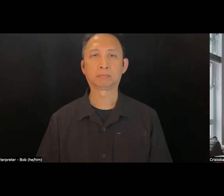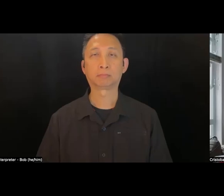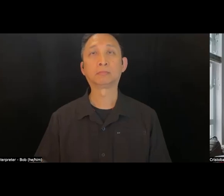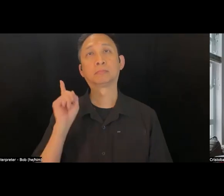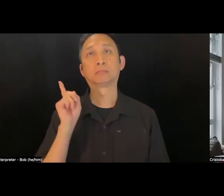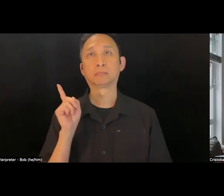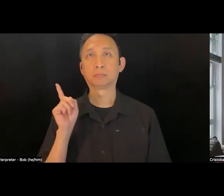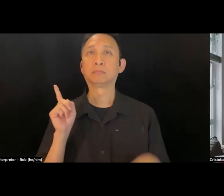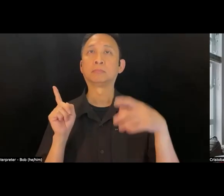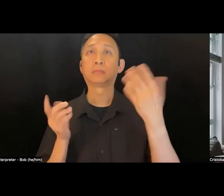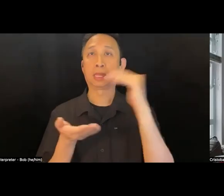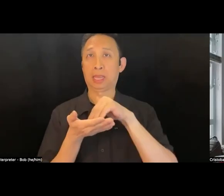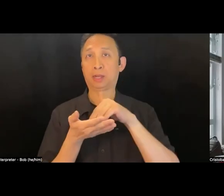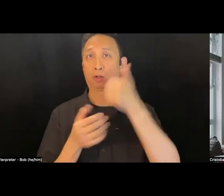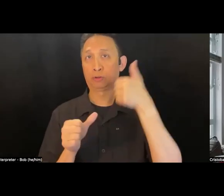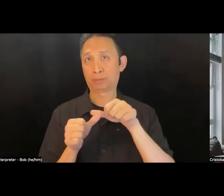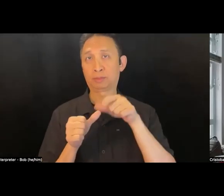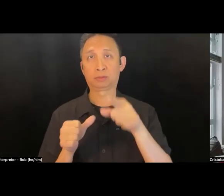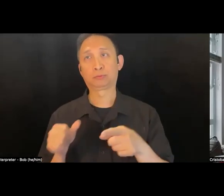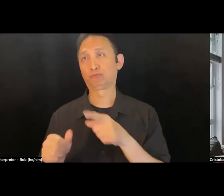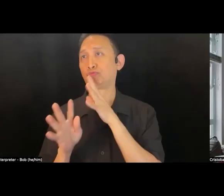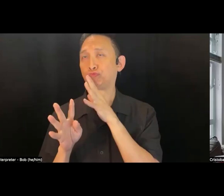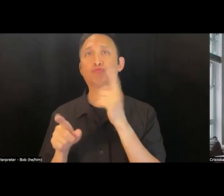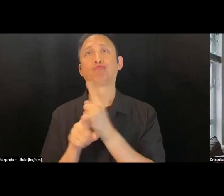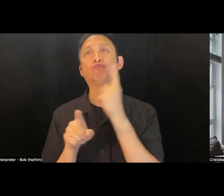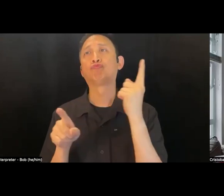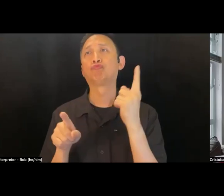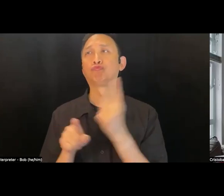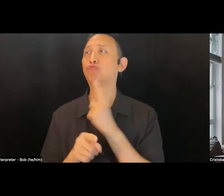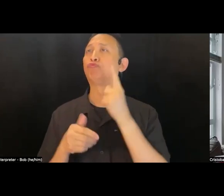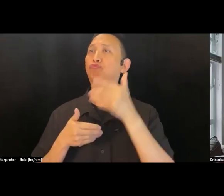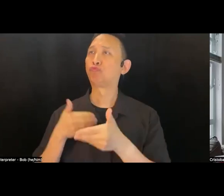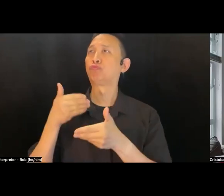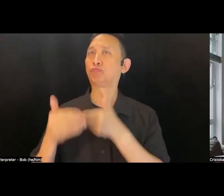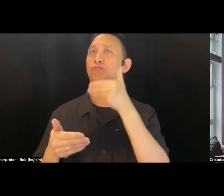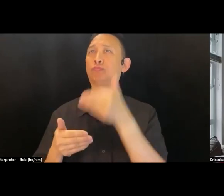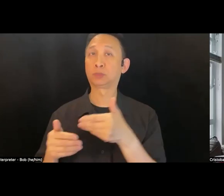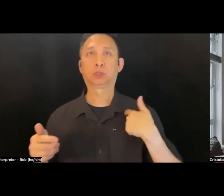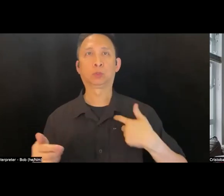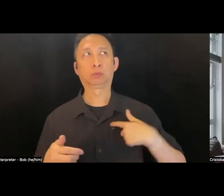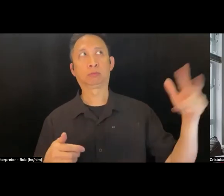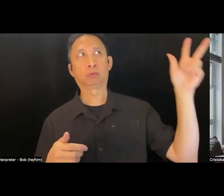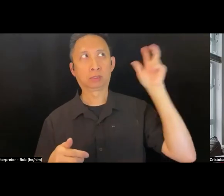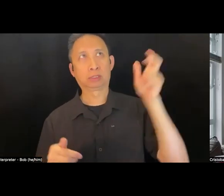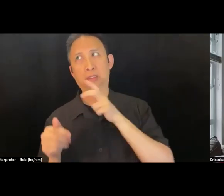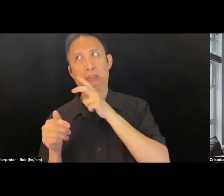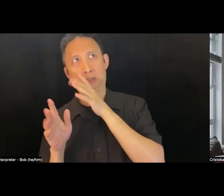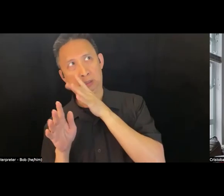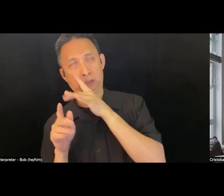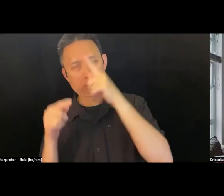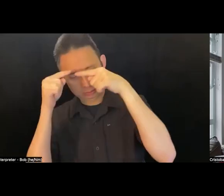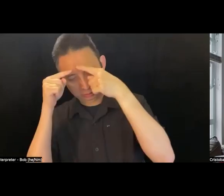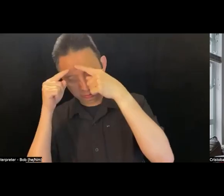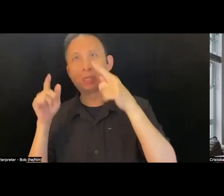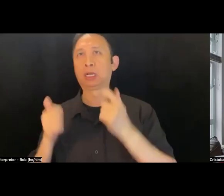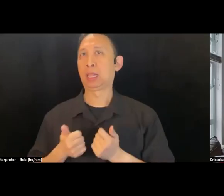remind speakers to talk at a moderate pace. We are interpreting live, so speaking a little slower than usual really does help us capture everything